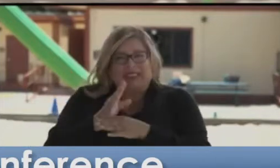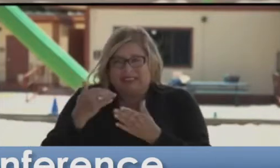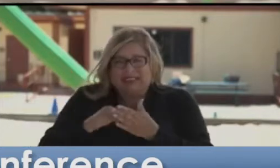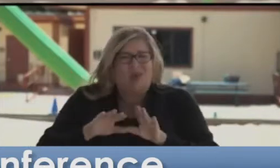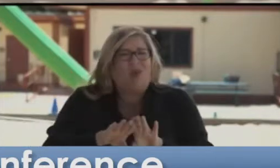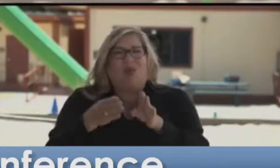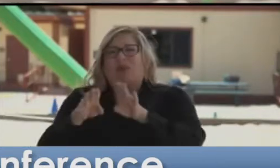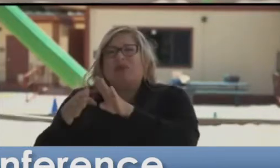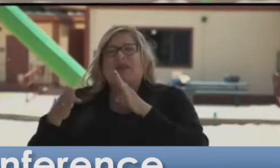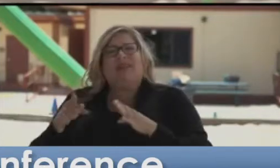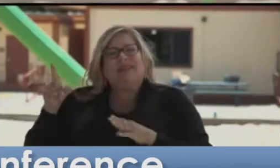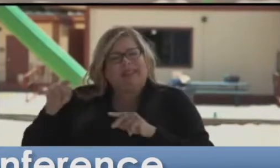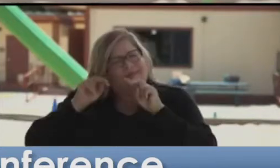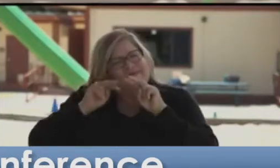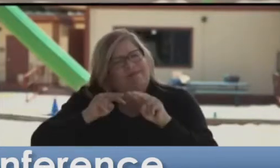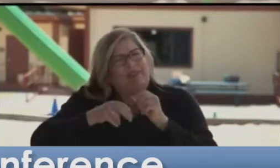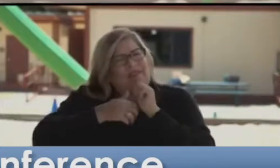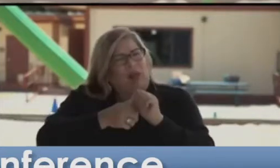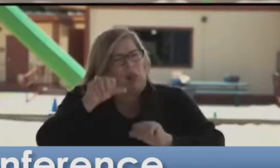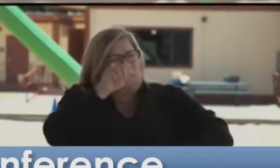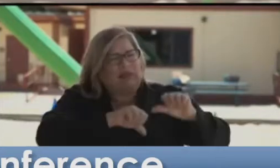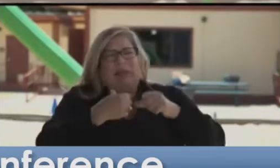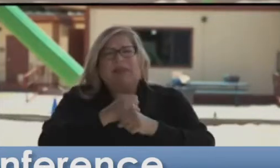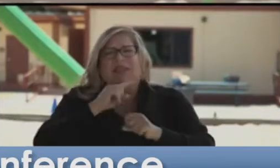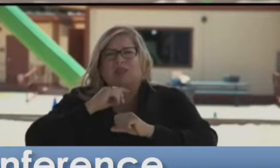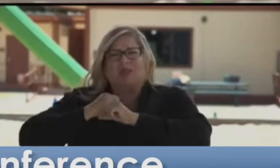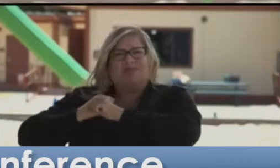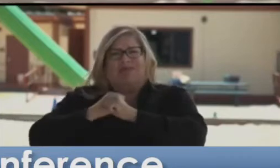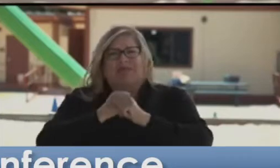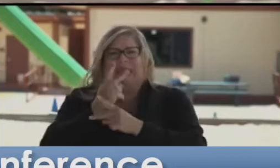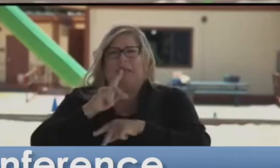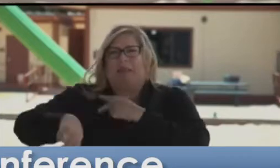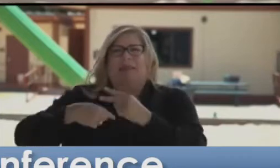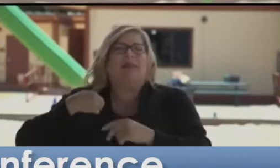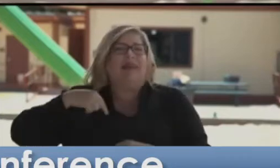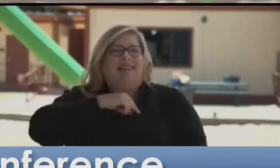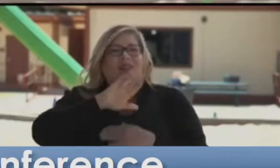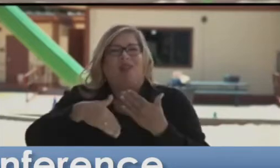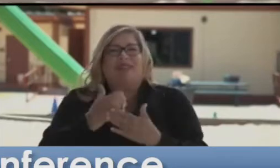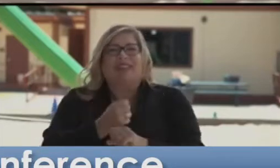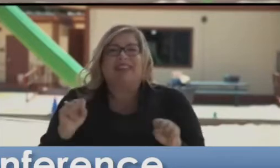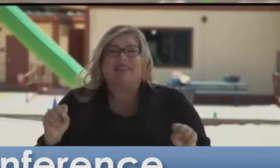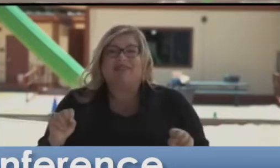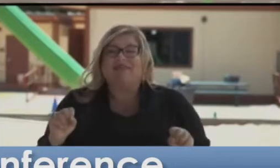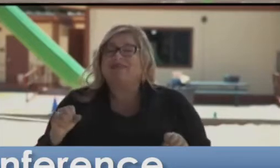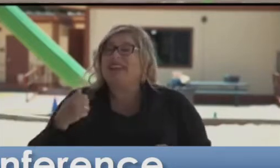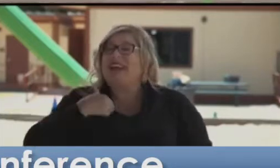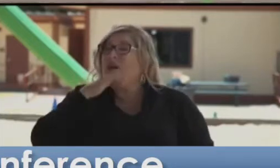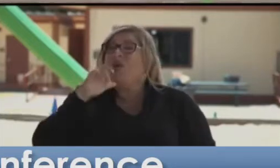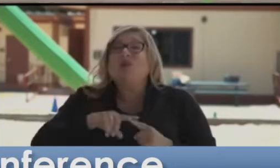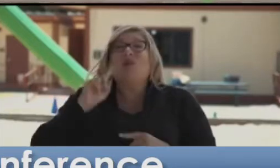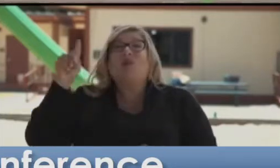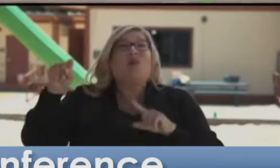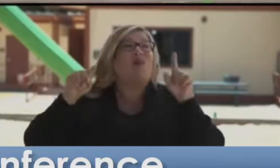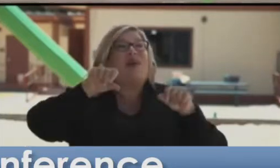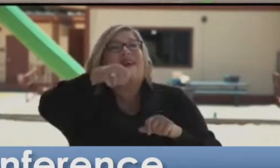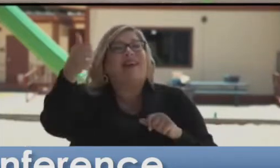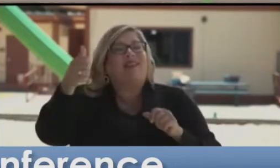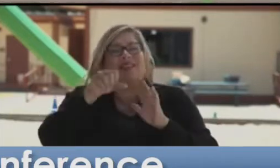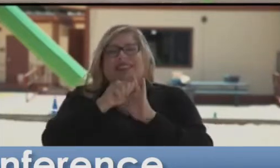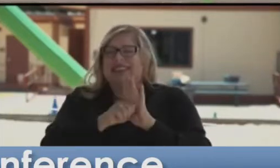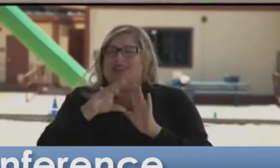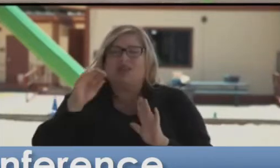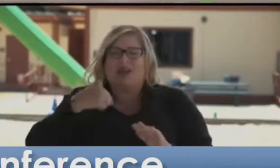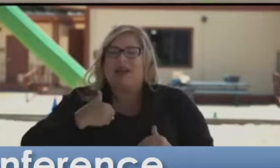to follow the science and to keep us safe. I wouldn't want to be in any other state And I'm grateful that our state is led by our 40th governor,